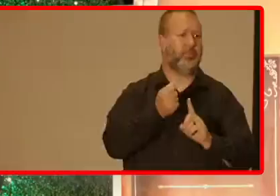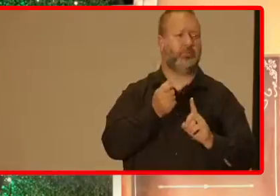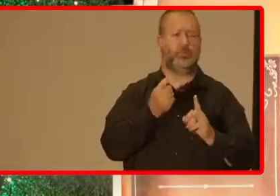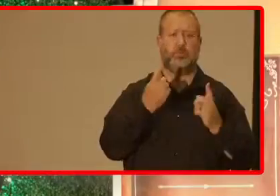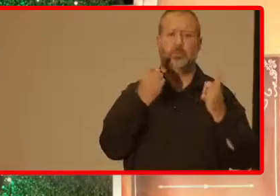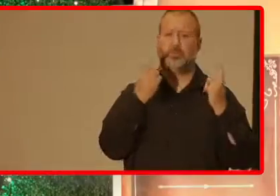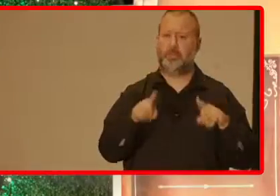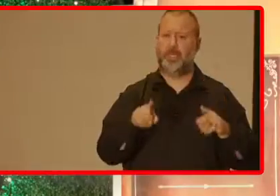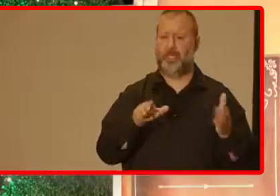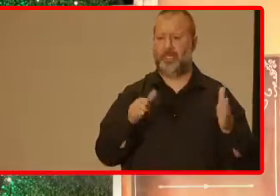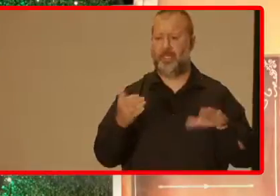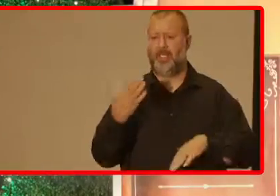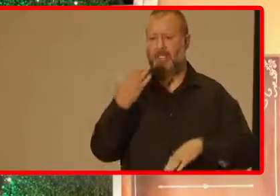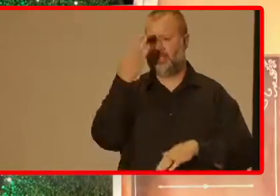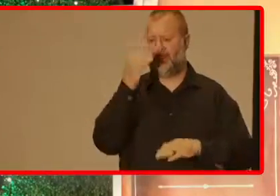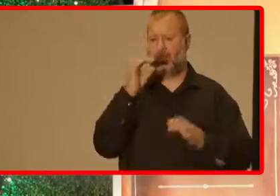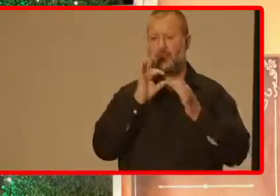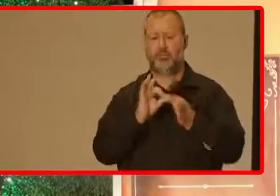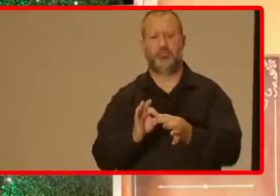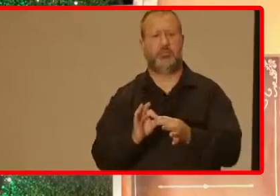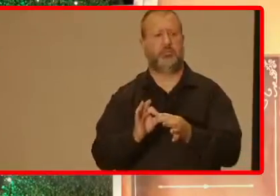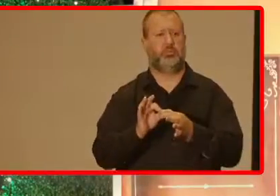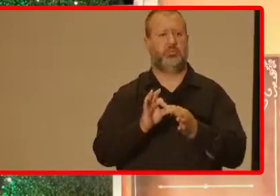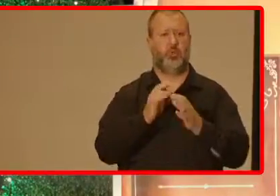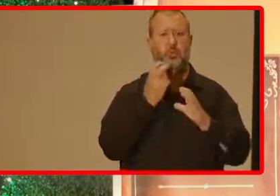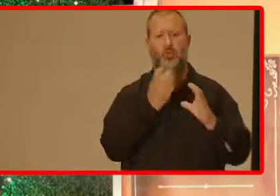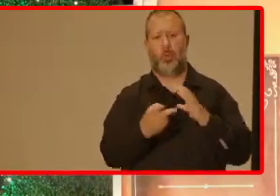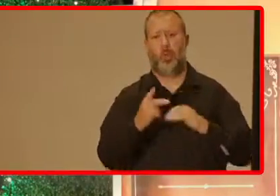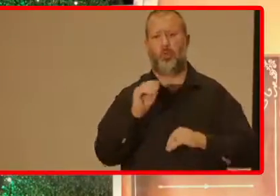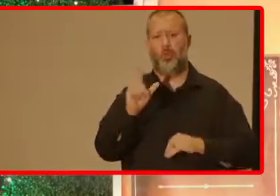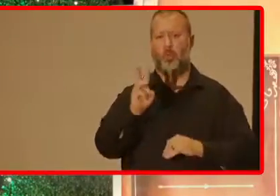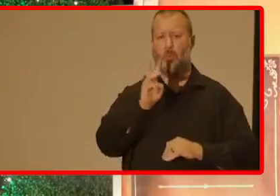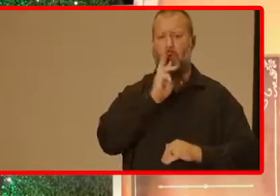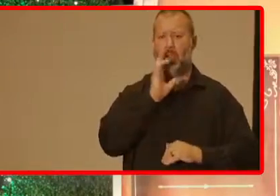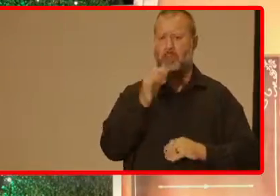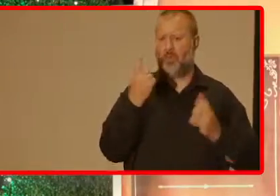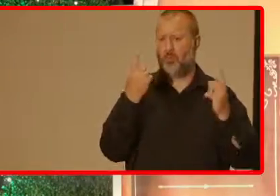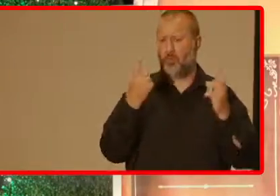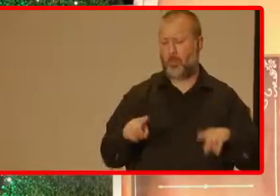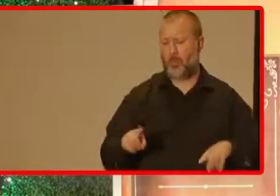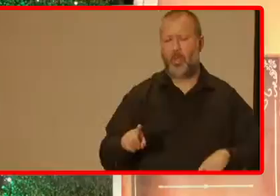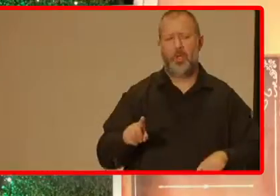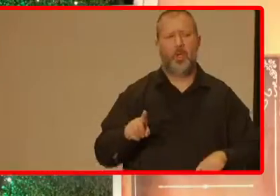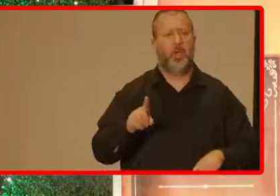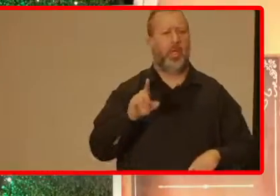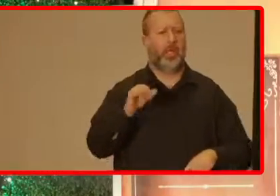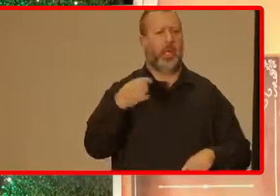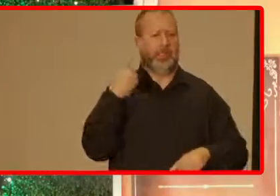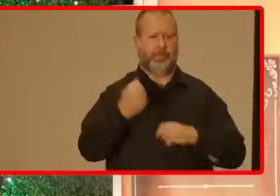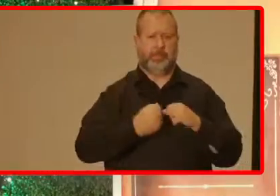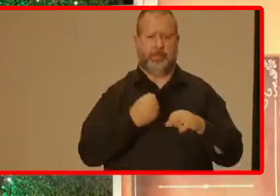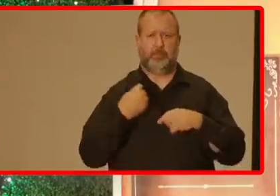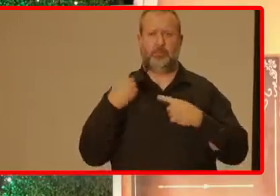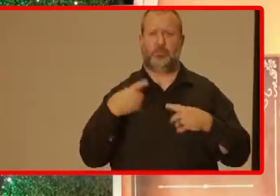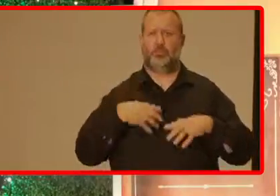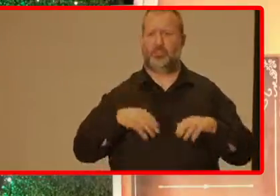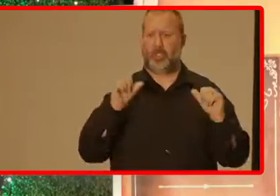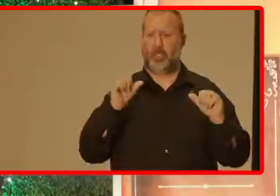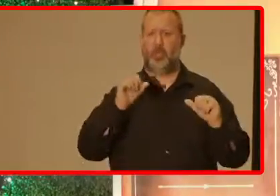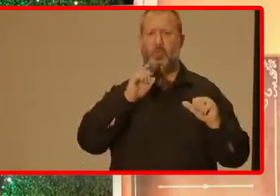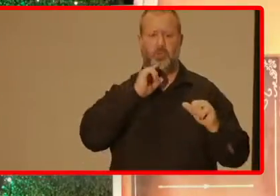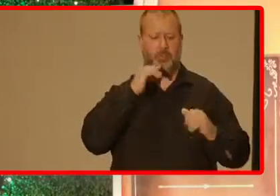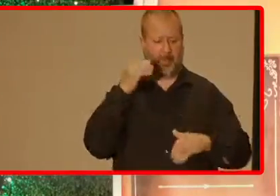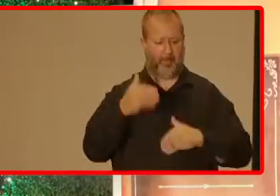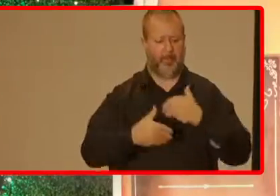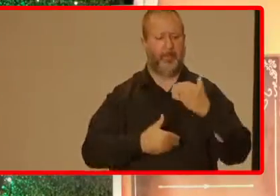so sleep-related infant death, drowning, and inflicted trauma. And I'm really proud that in the last year, we're taking significant